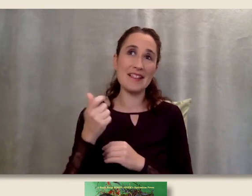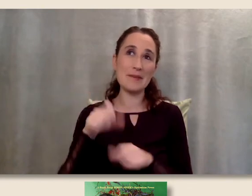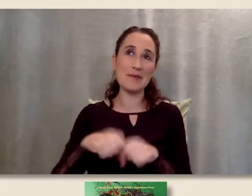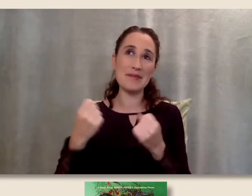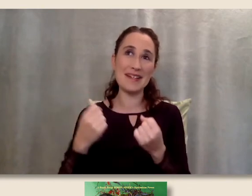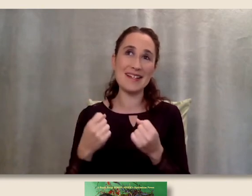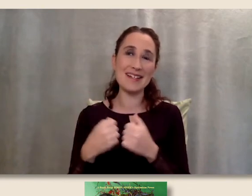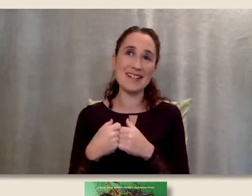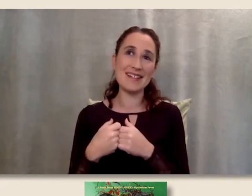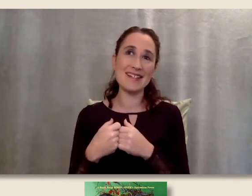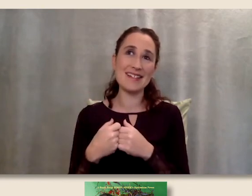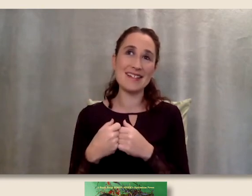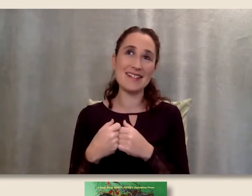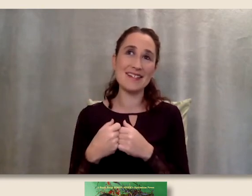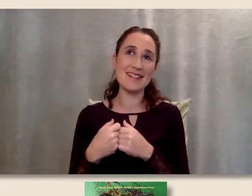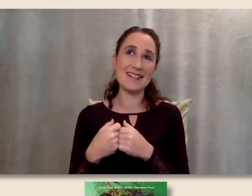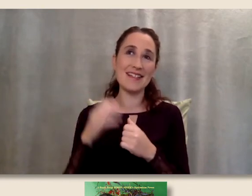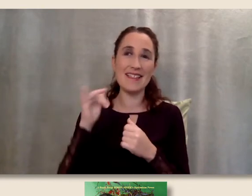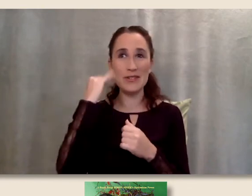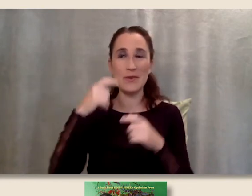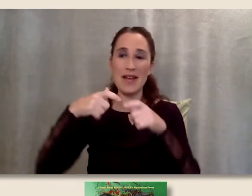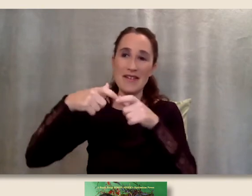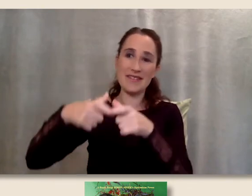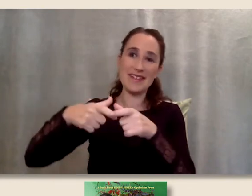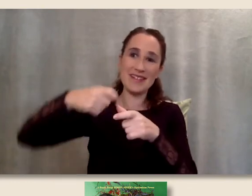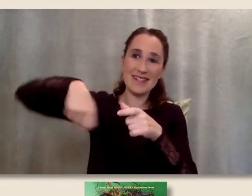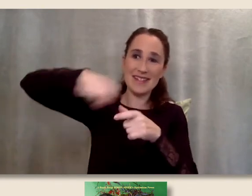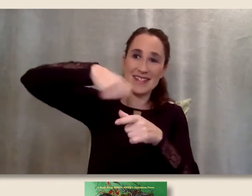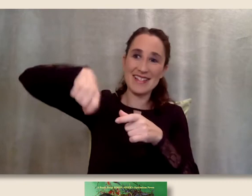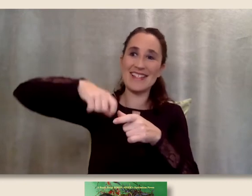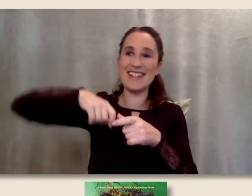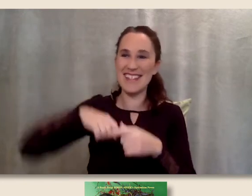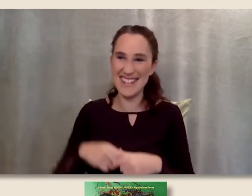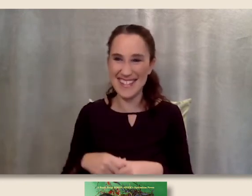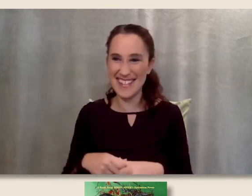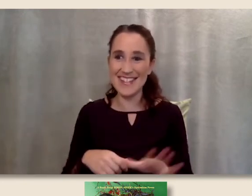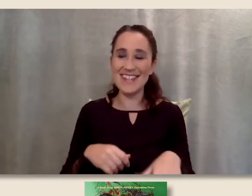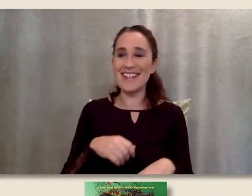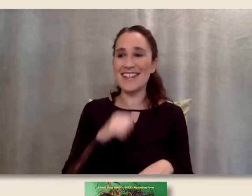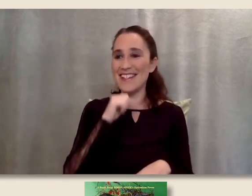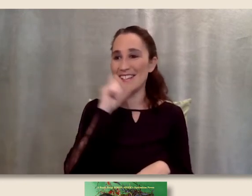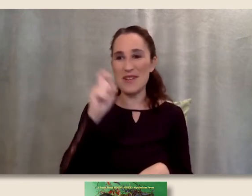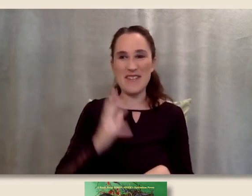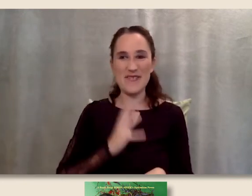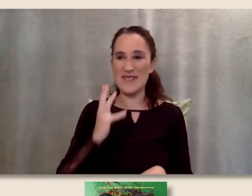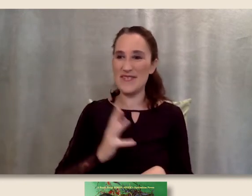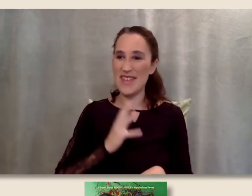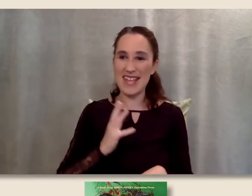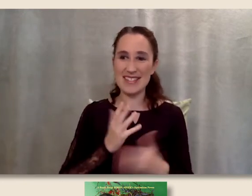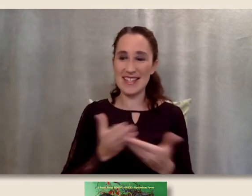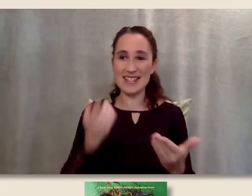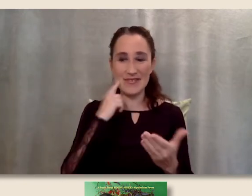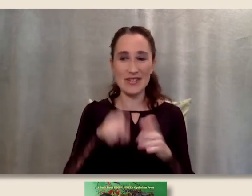is why I have this on it. But like I said, you don't need anything too sophisticated in order to be able to